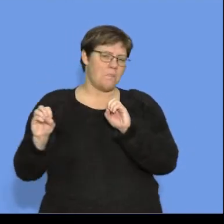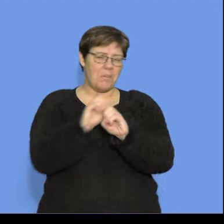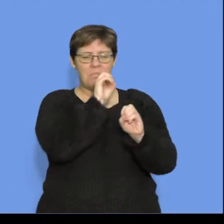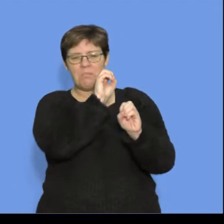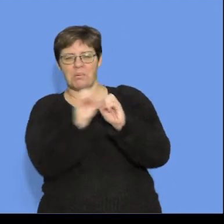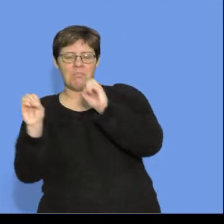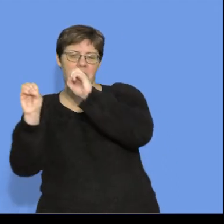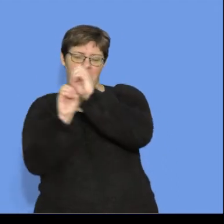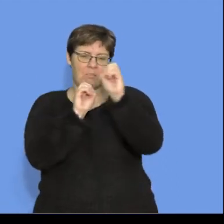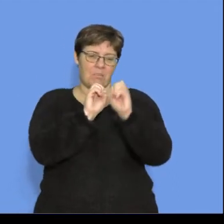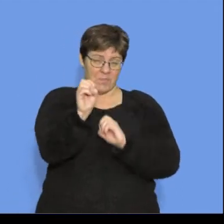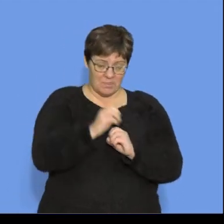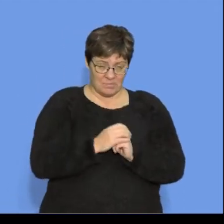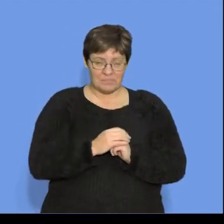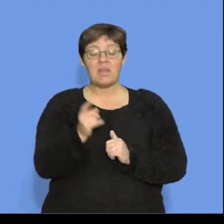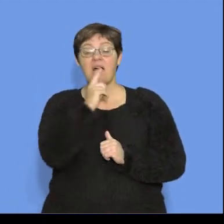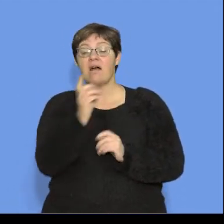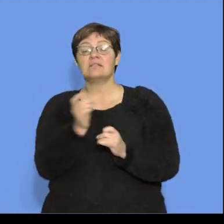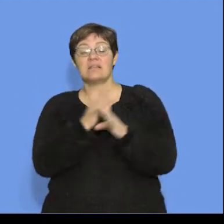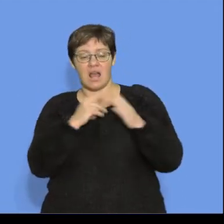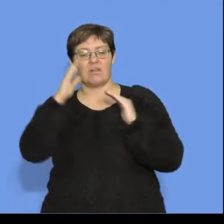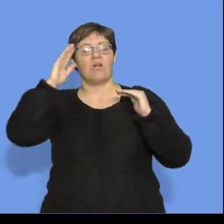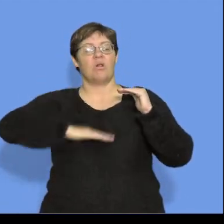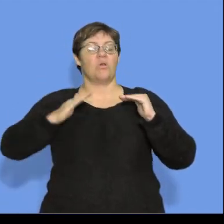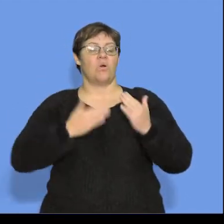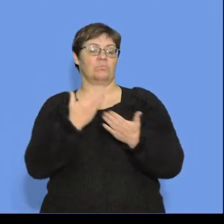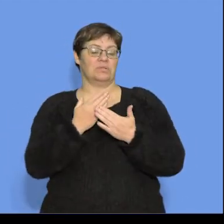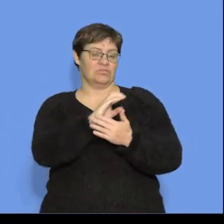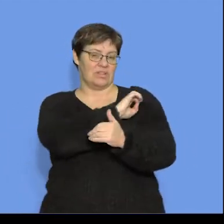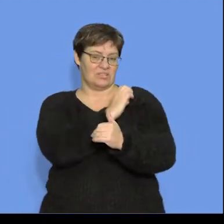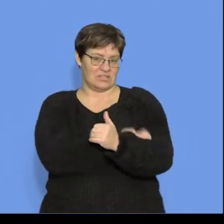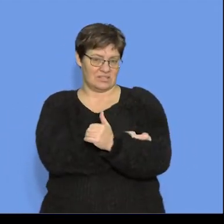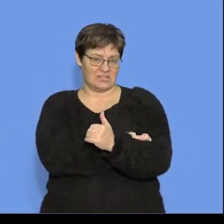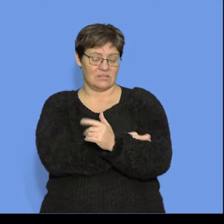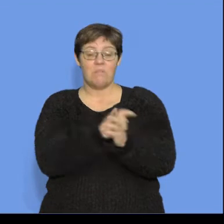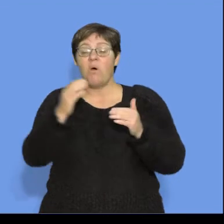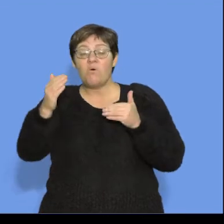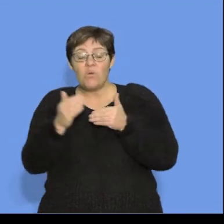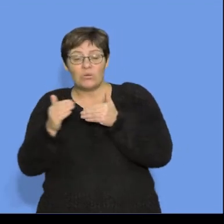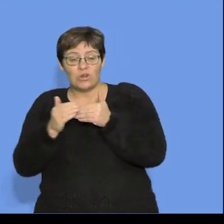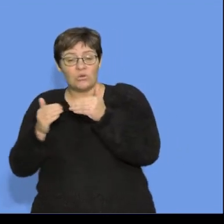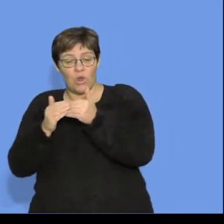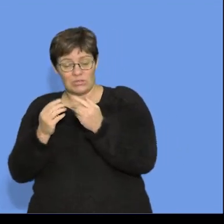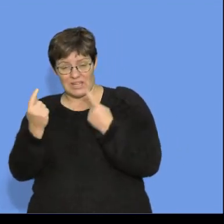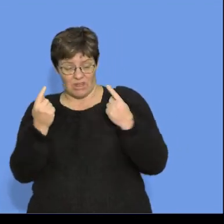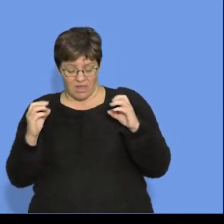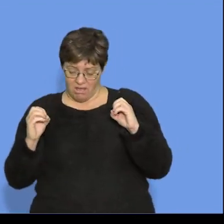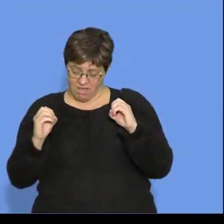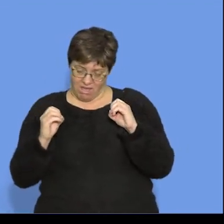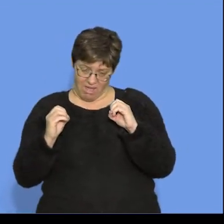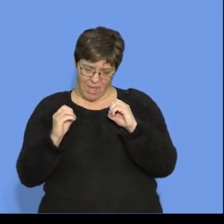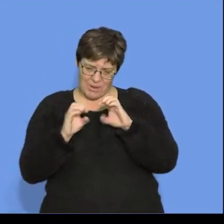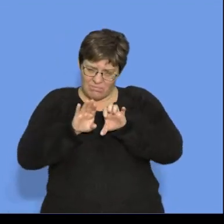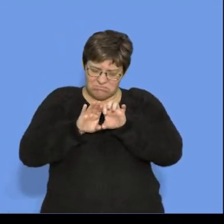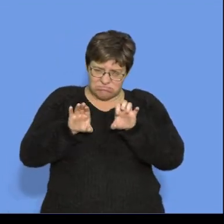with each other, and initially they have low potential energy, but as they get closer to each other, it's like them being